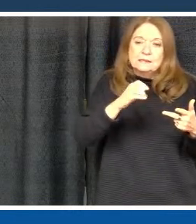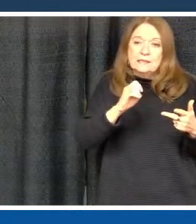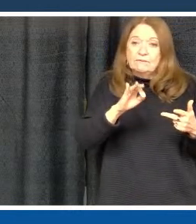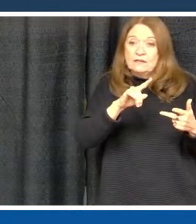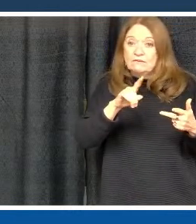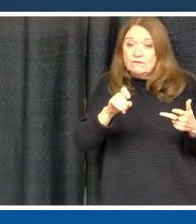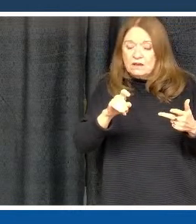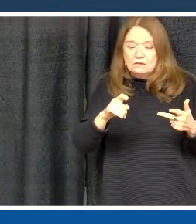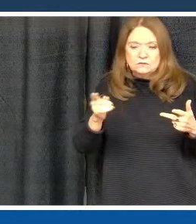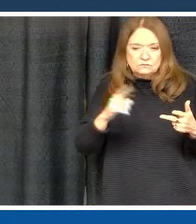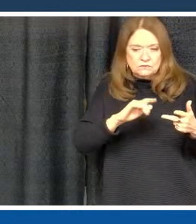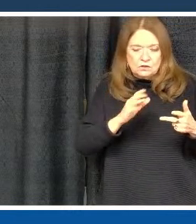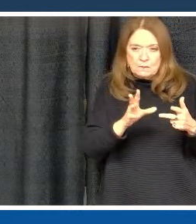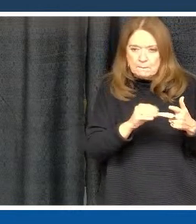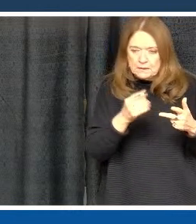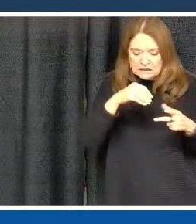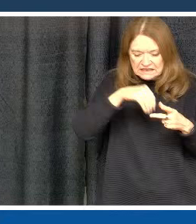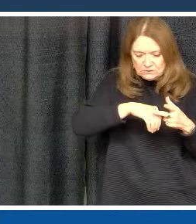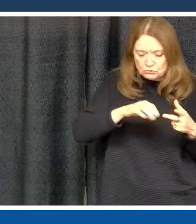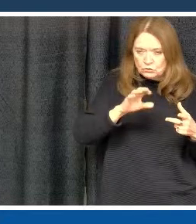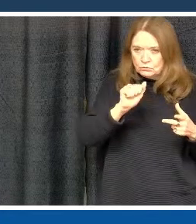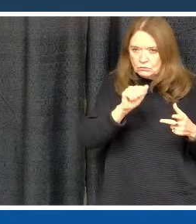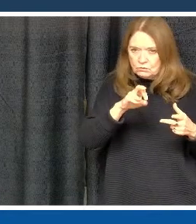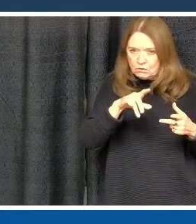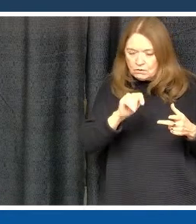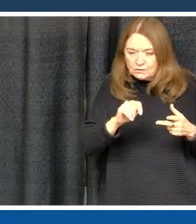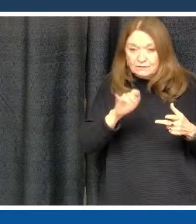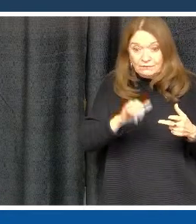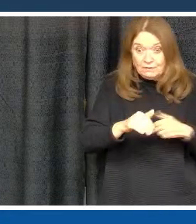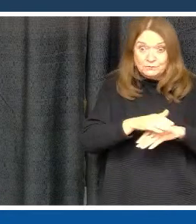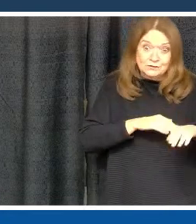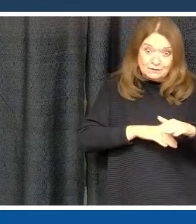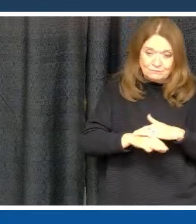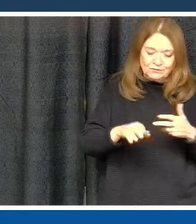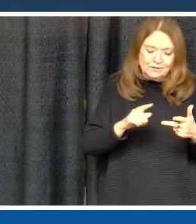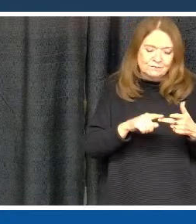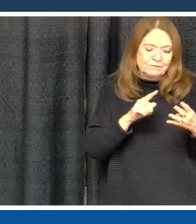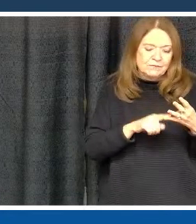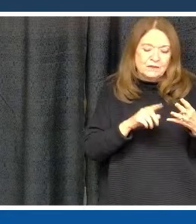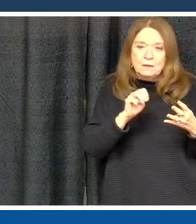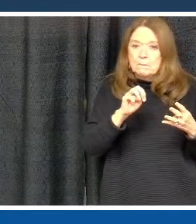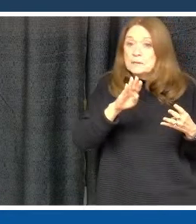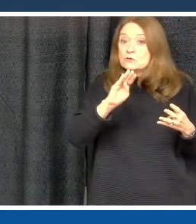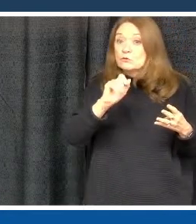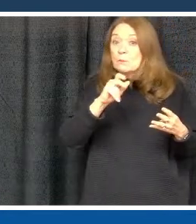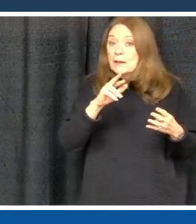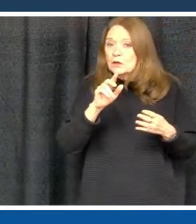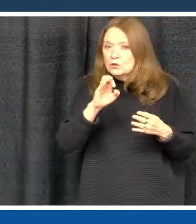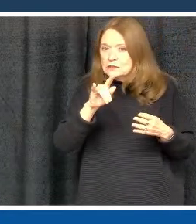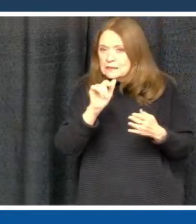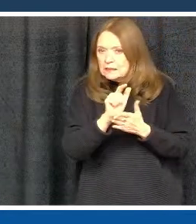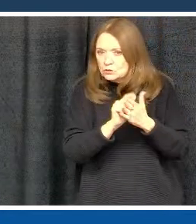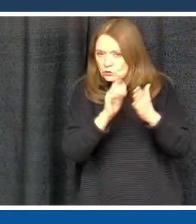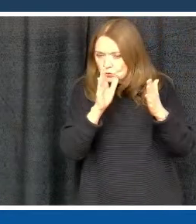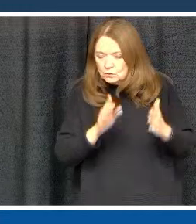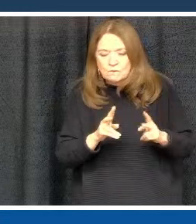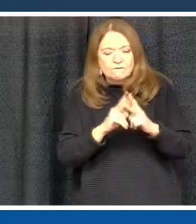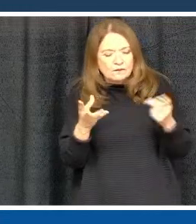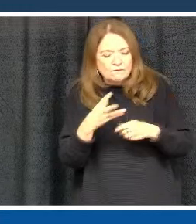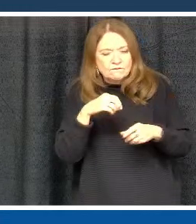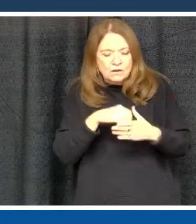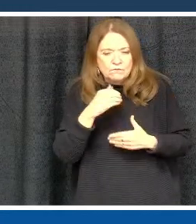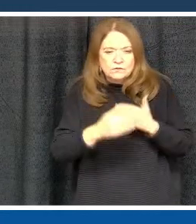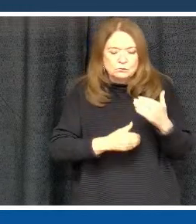our meetings was comforting, to be sure. Mr. Baker, our city attorney, who was obviously very involved in this